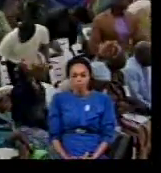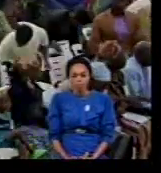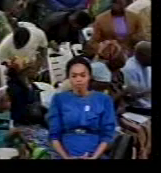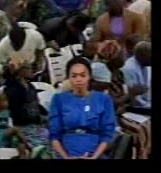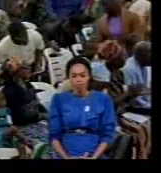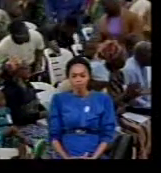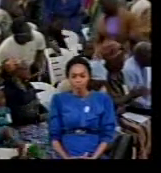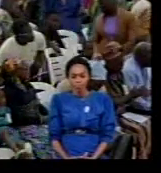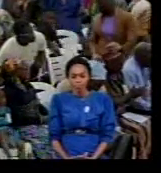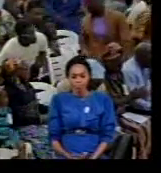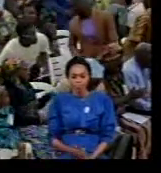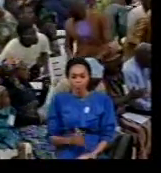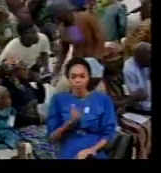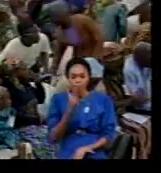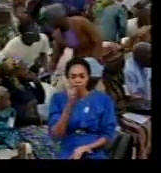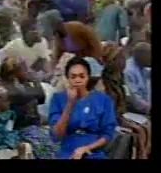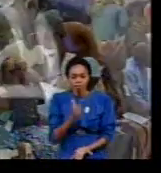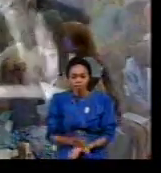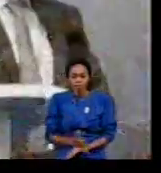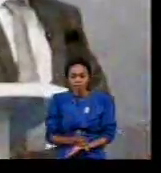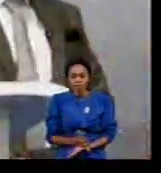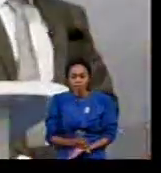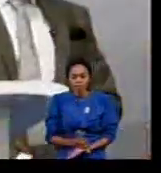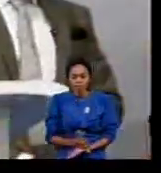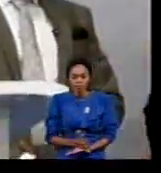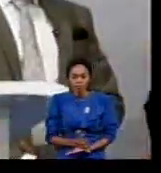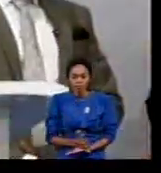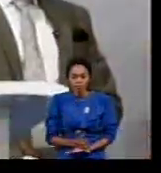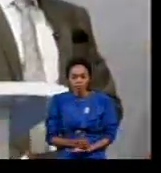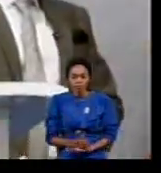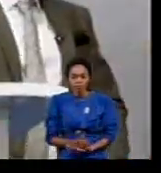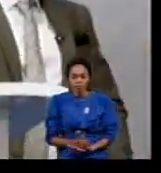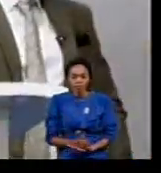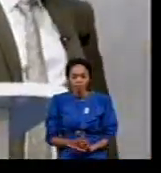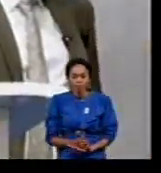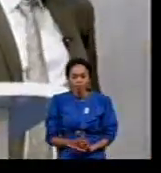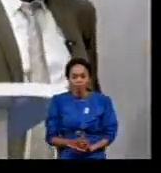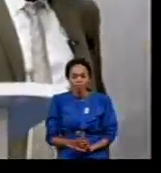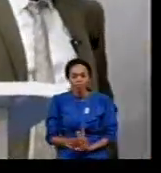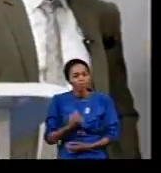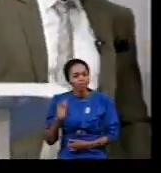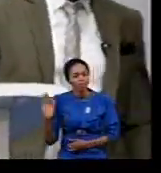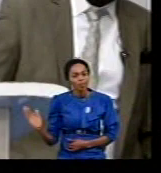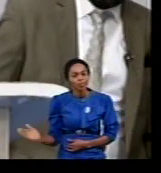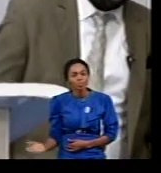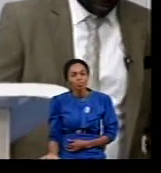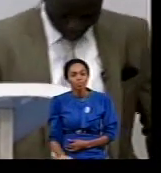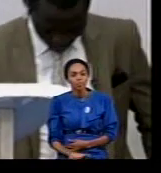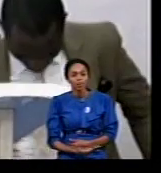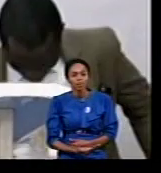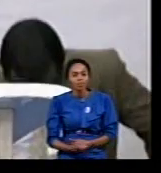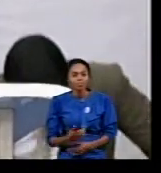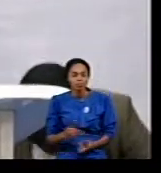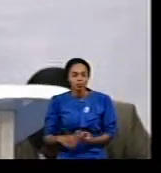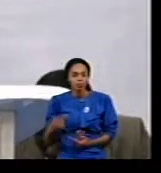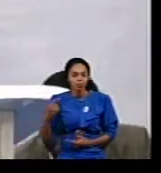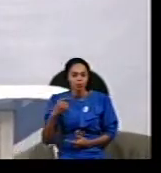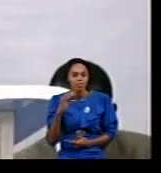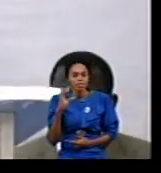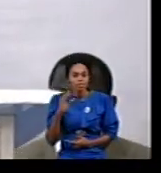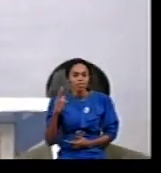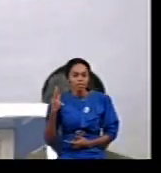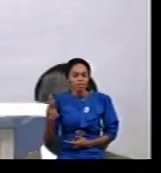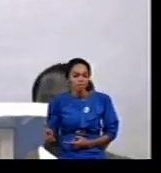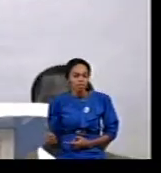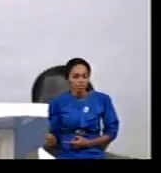me, can I do it? Call another man. And when God called other people, the same thing they felt. Even though you feel weak,